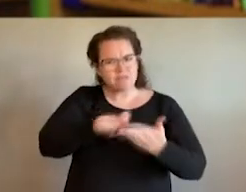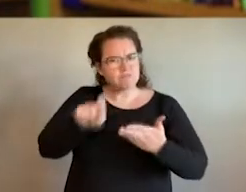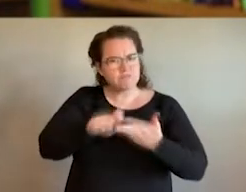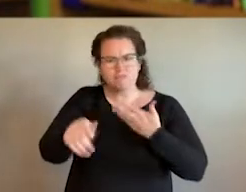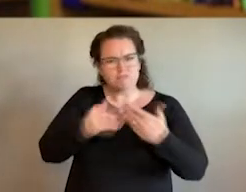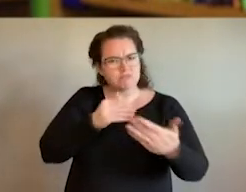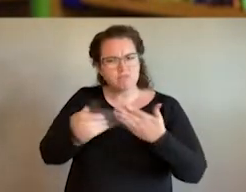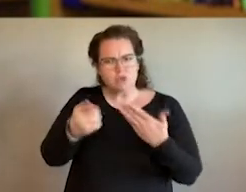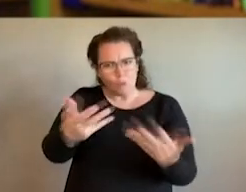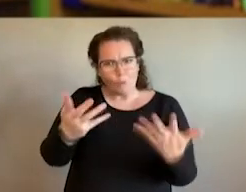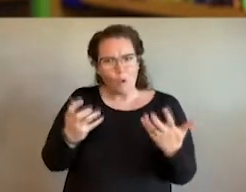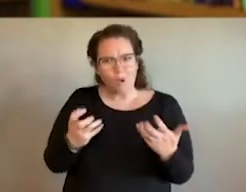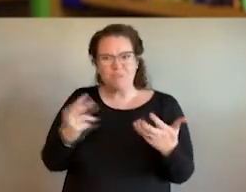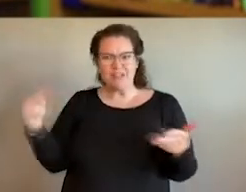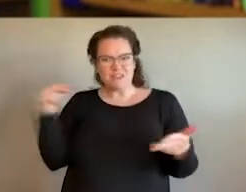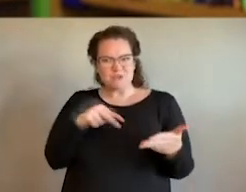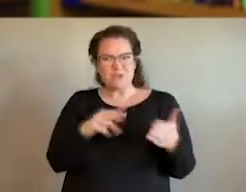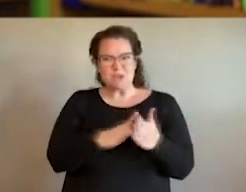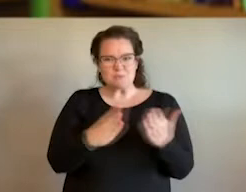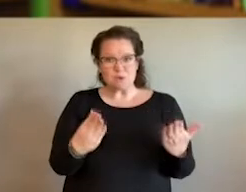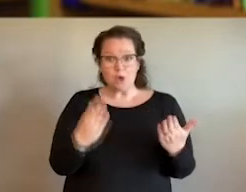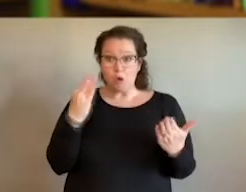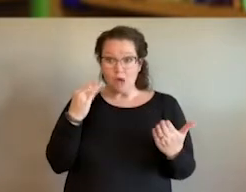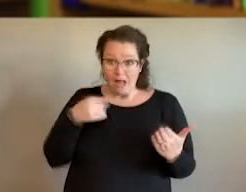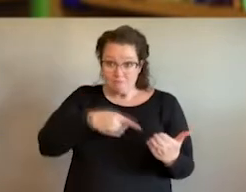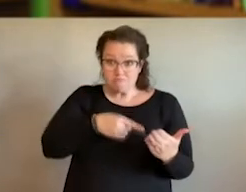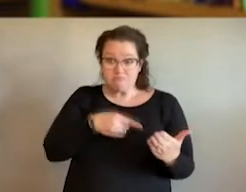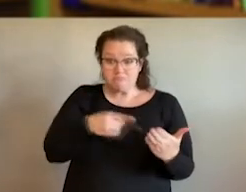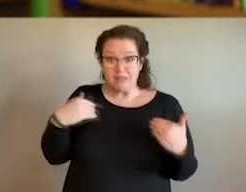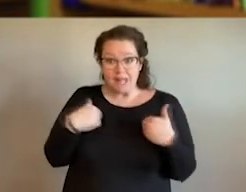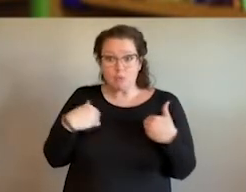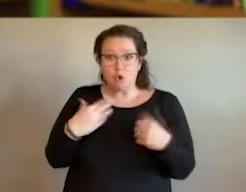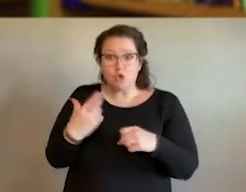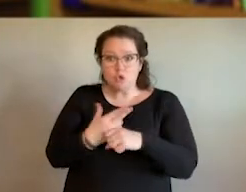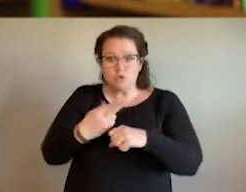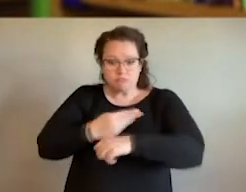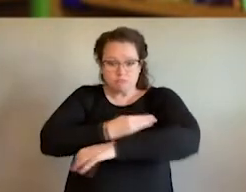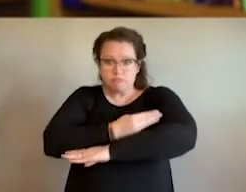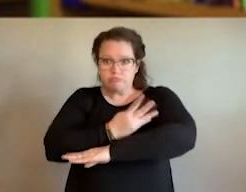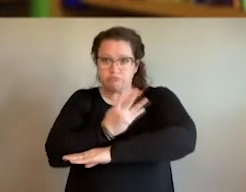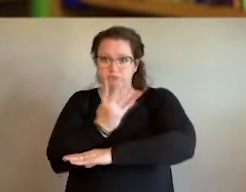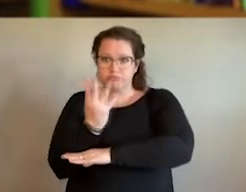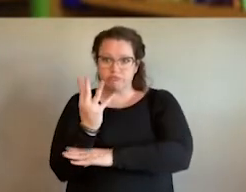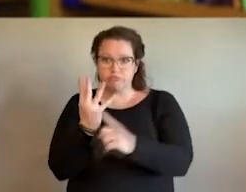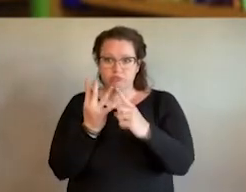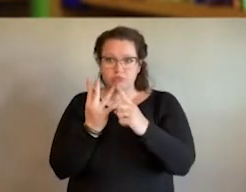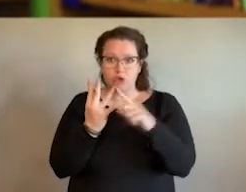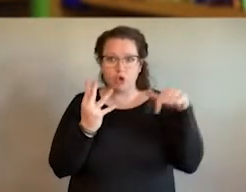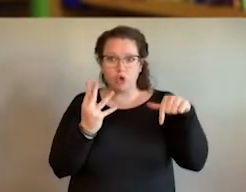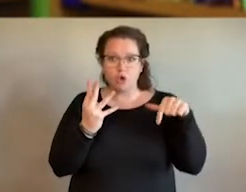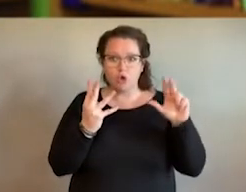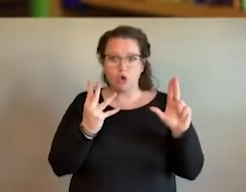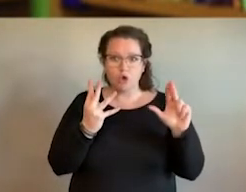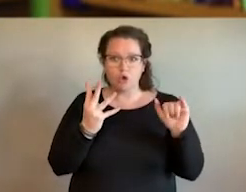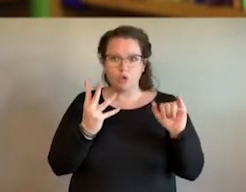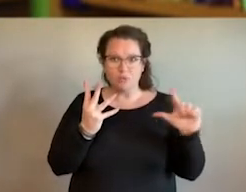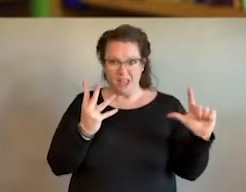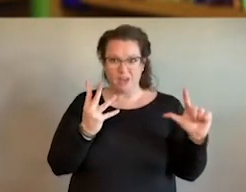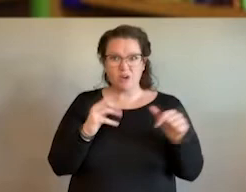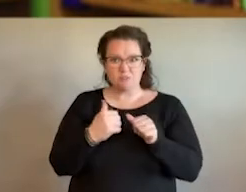be one. Let's just take a look at Little Prickles, because he used his quills. And I don't know if you remember seeing the quills that Spike had, but they